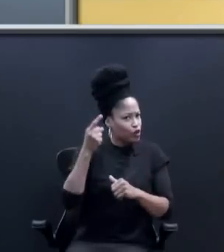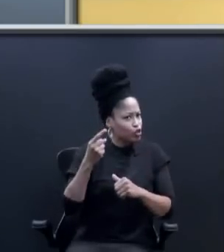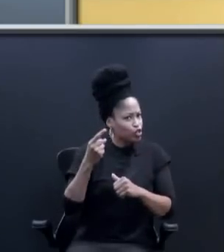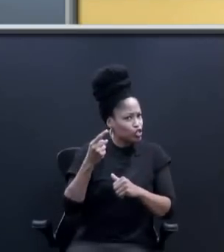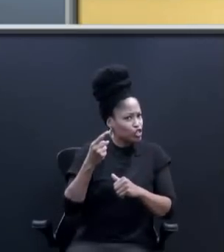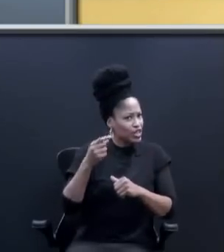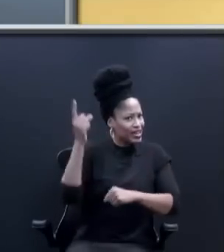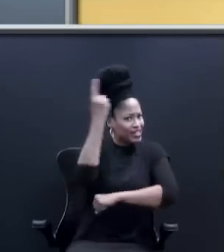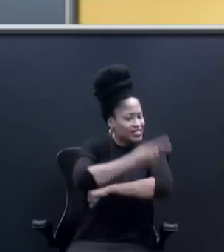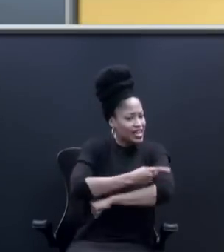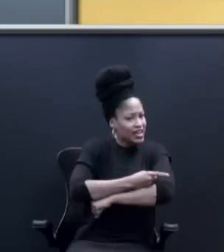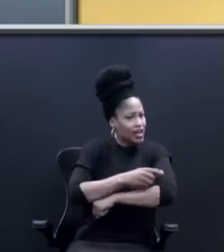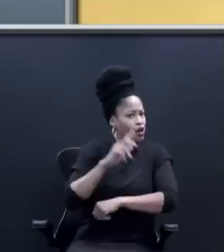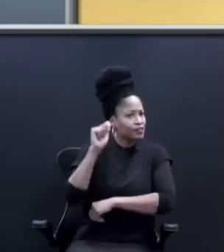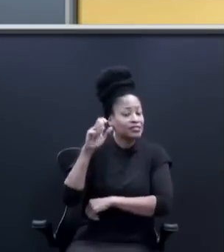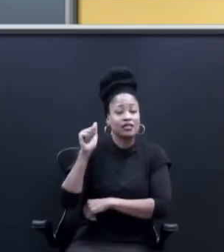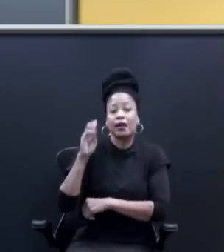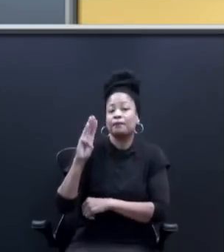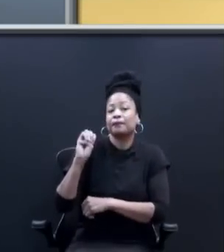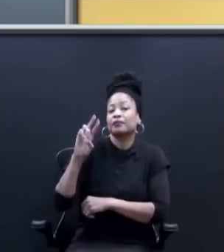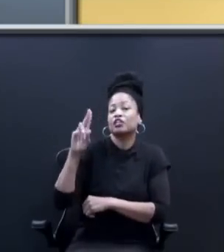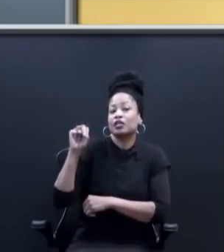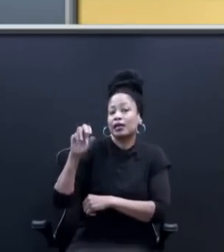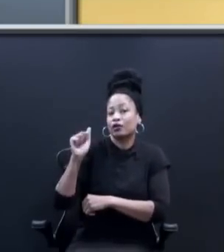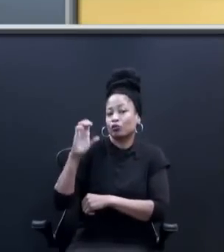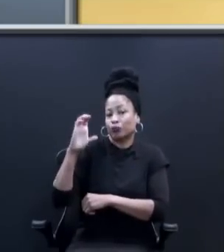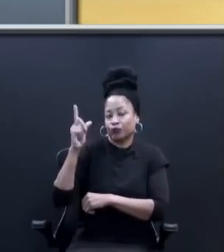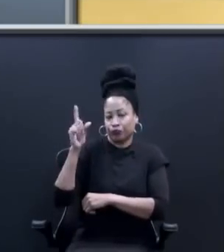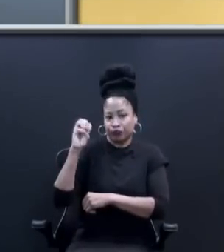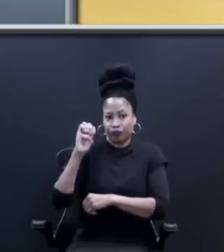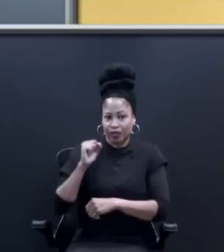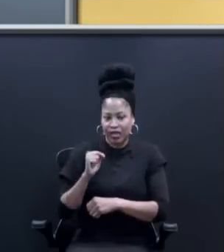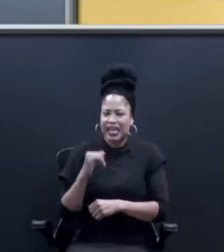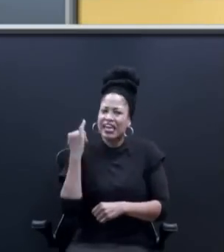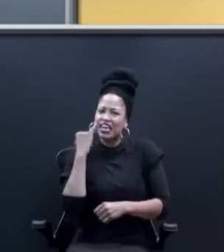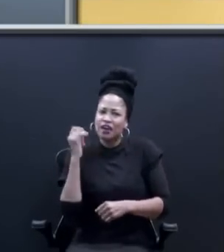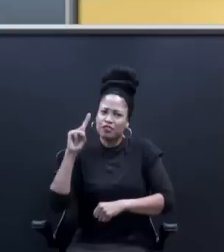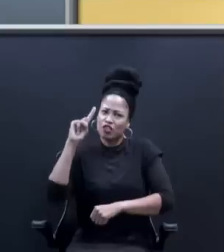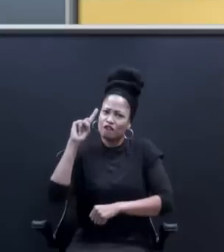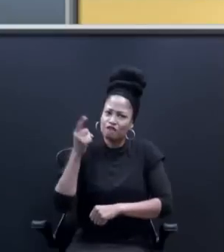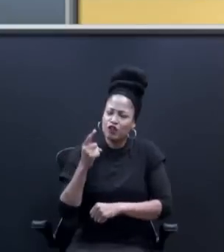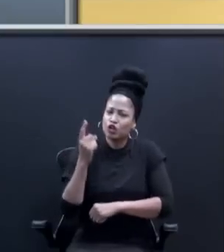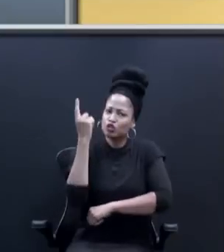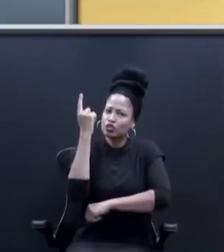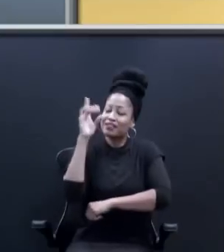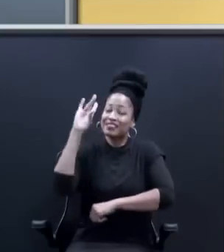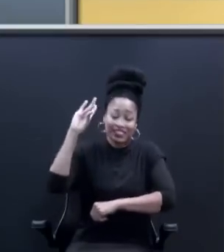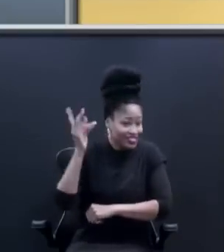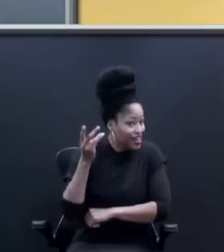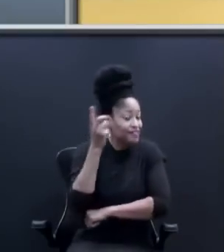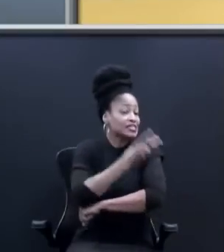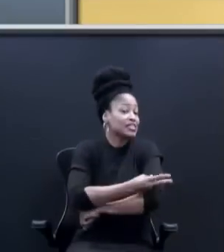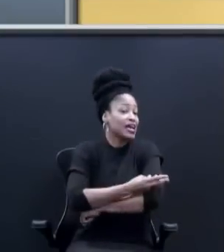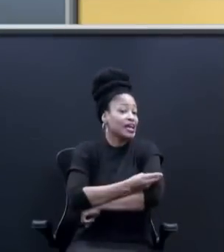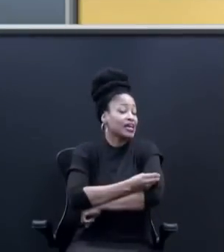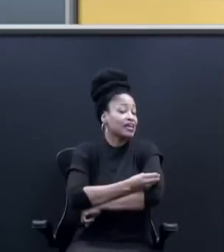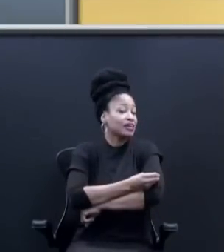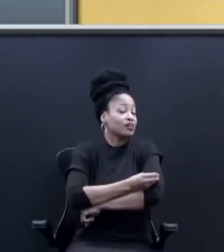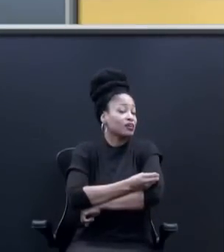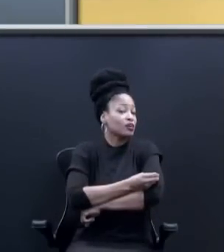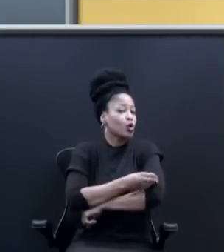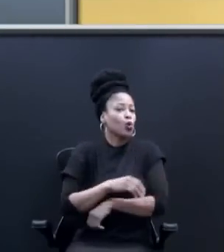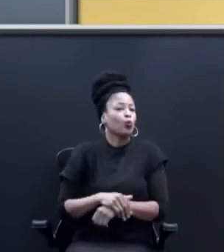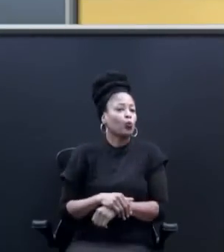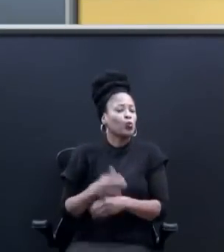Sabbath day. That's right. Feast of Tabernacles. So the only day, that last day that he's talking about, that great day of